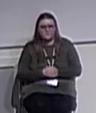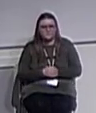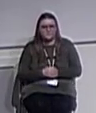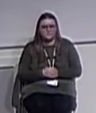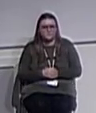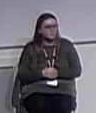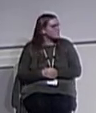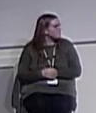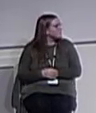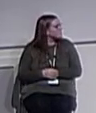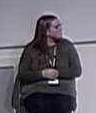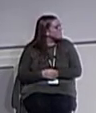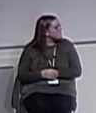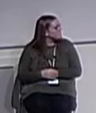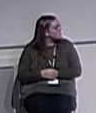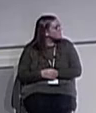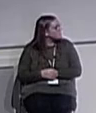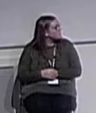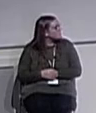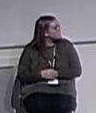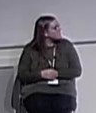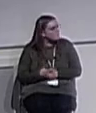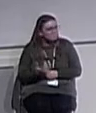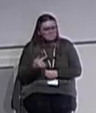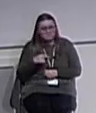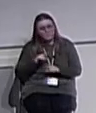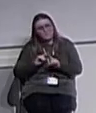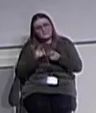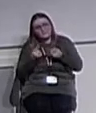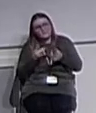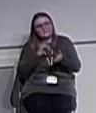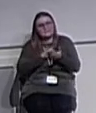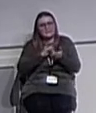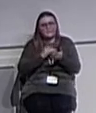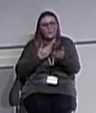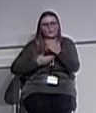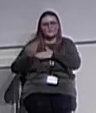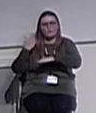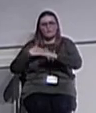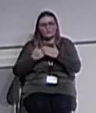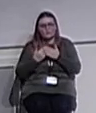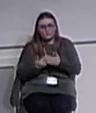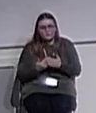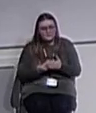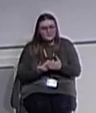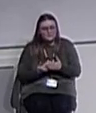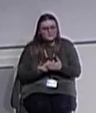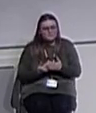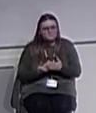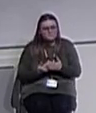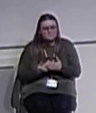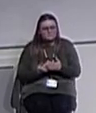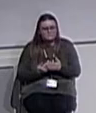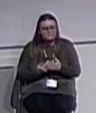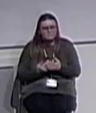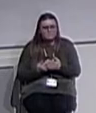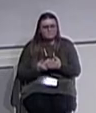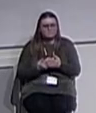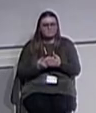Now, if you want something a little bit different, our Centre for Historical Study is very interested in looking at the context of